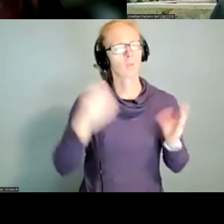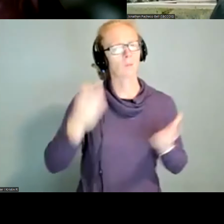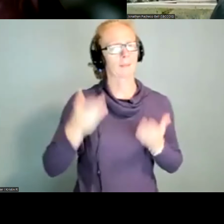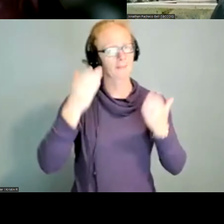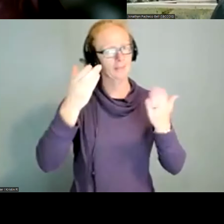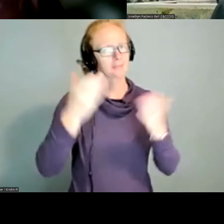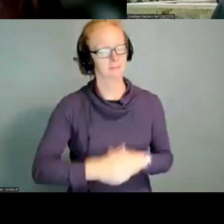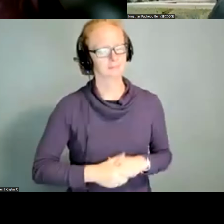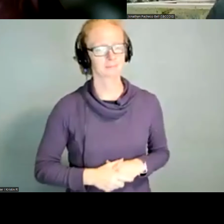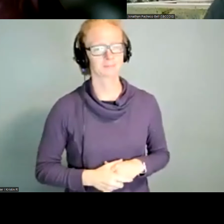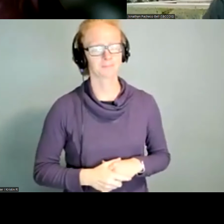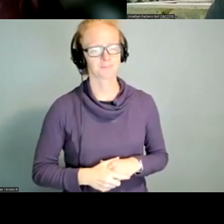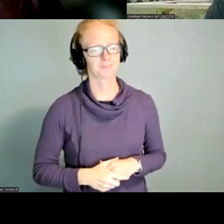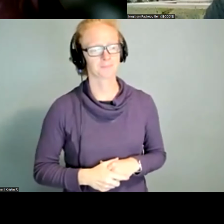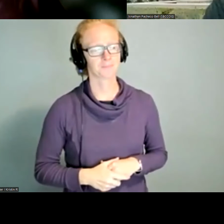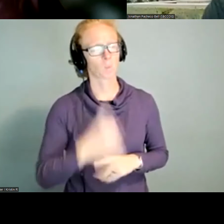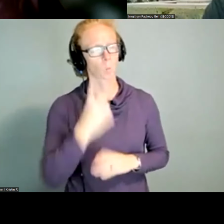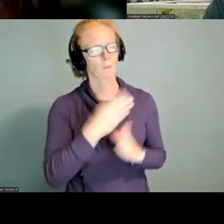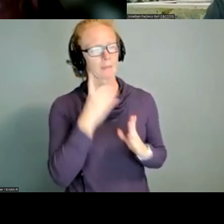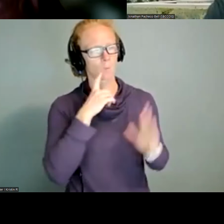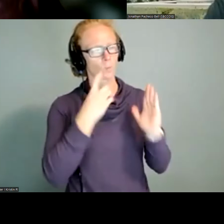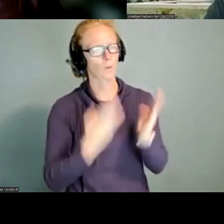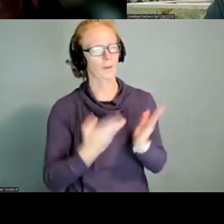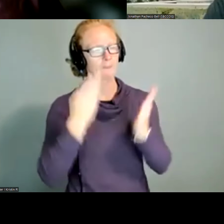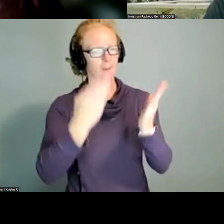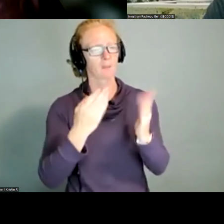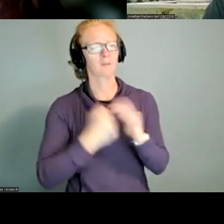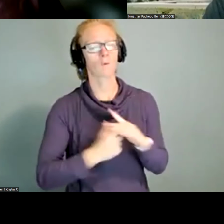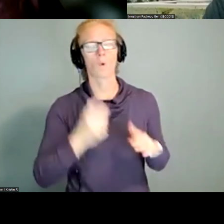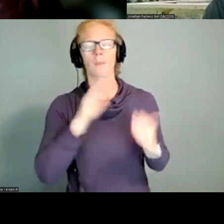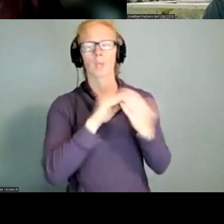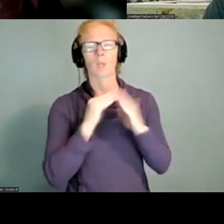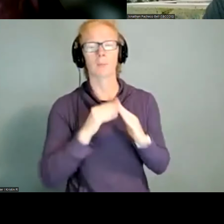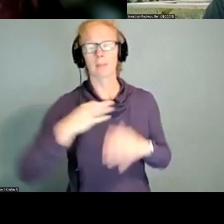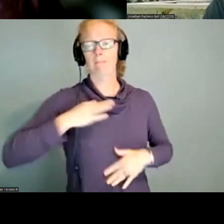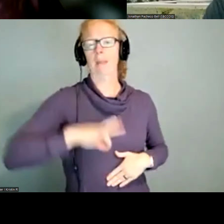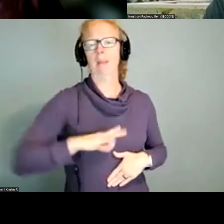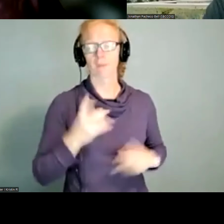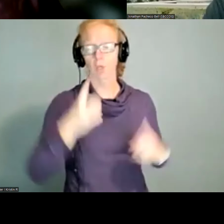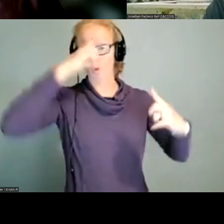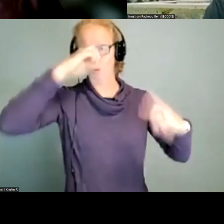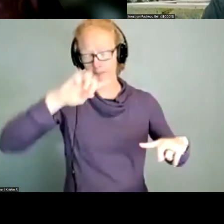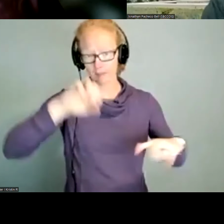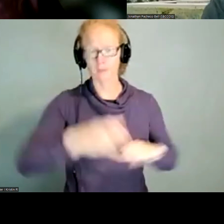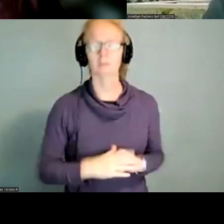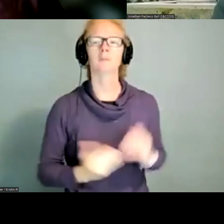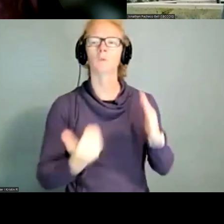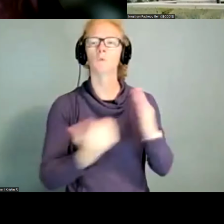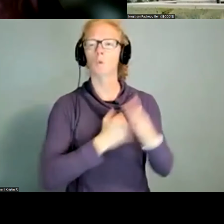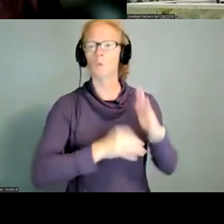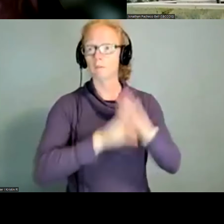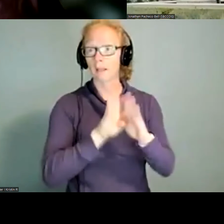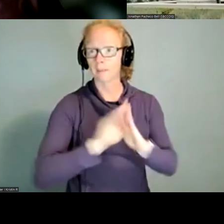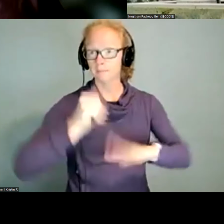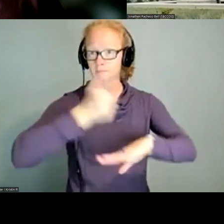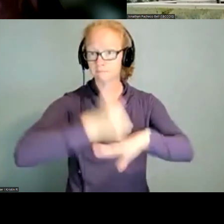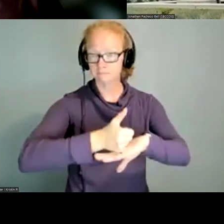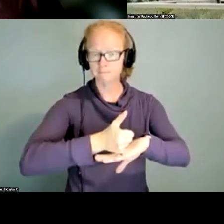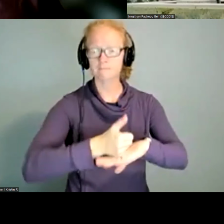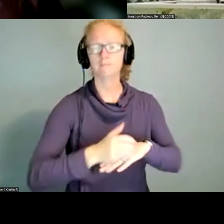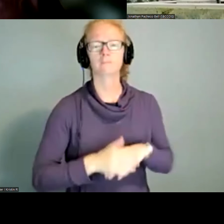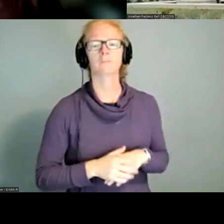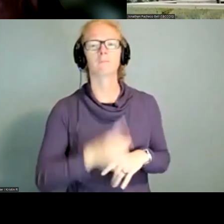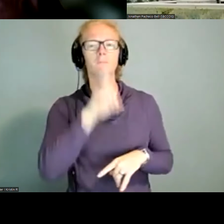recommend in looking to is community benefit agreements. So when, new developments are going in place, having the community at